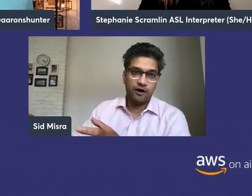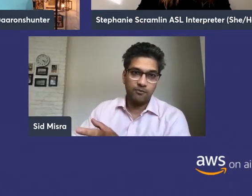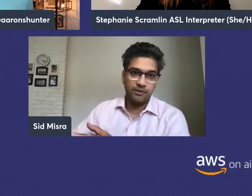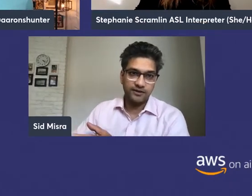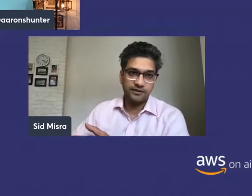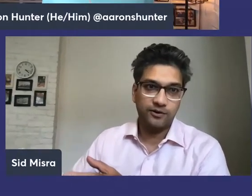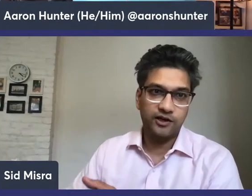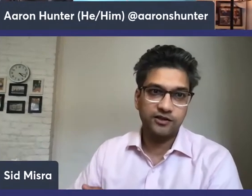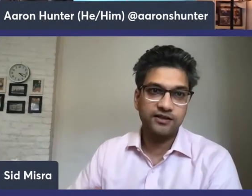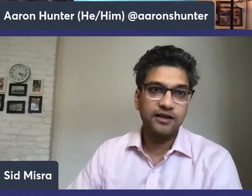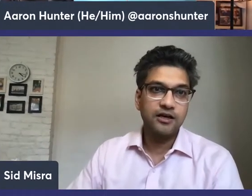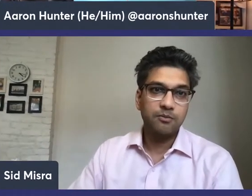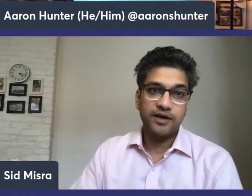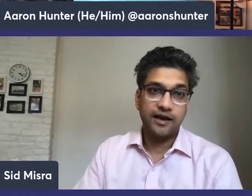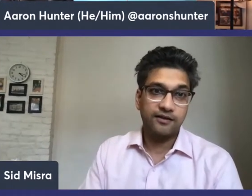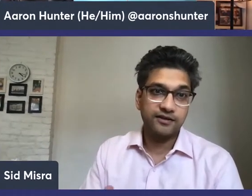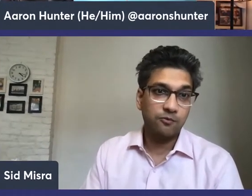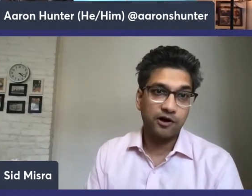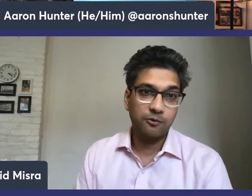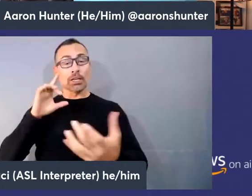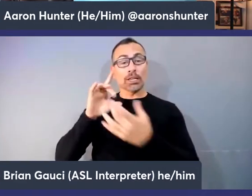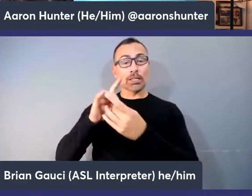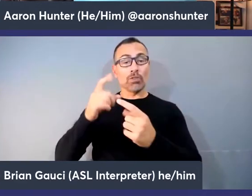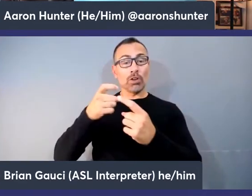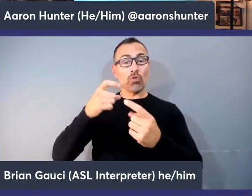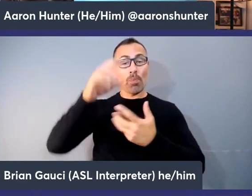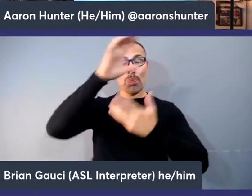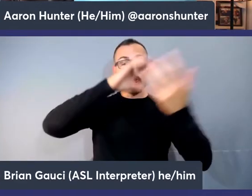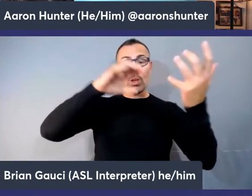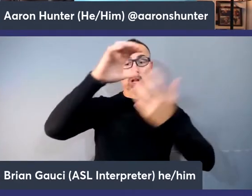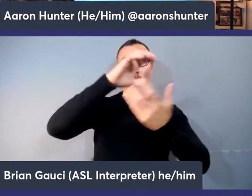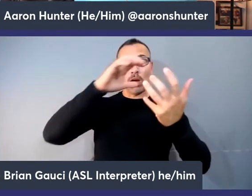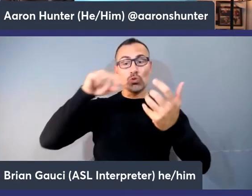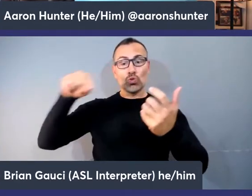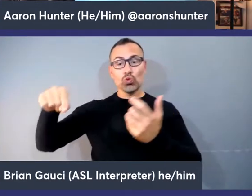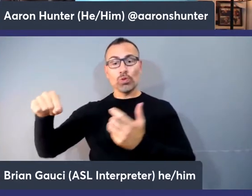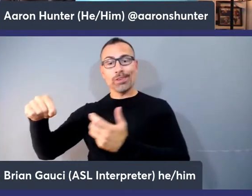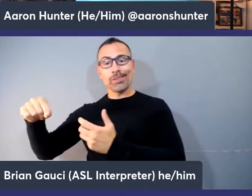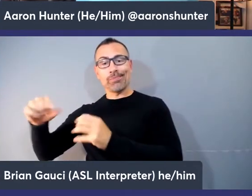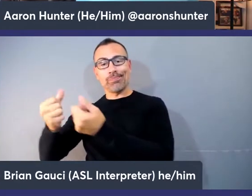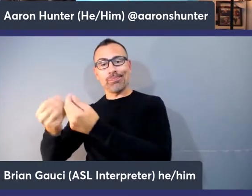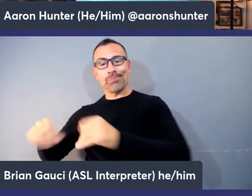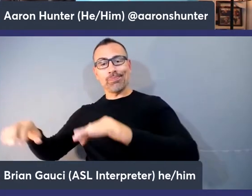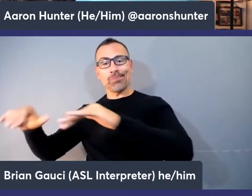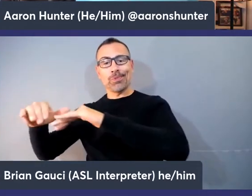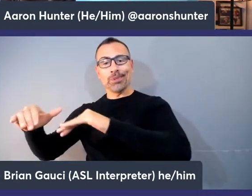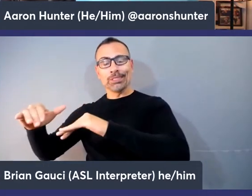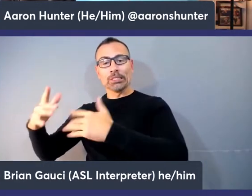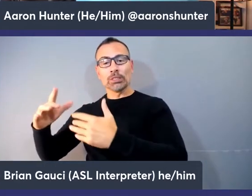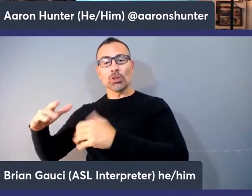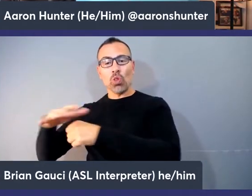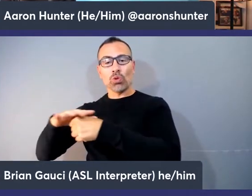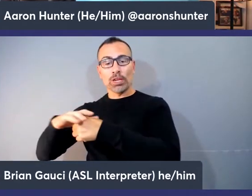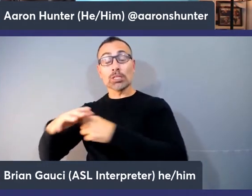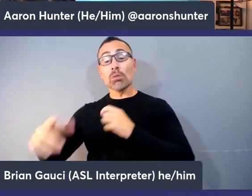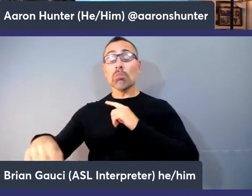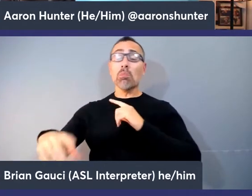their on-premises locations. But yeah, this can work with a internet connection over VPN as well.